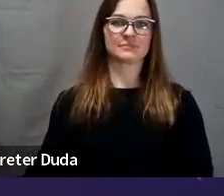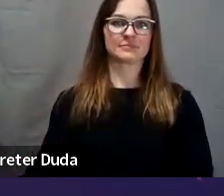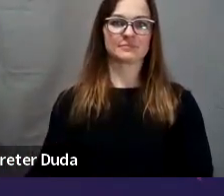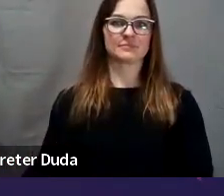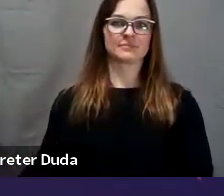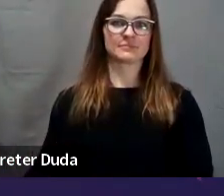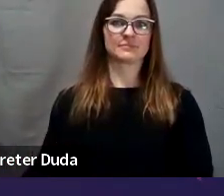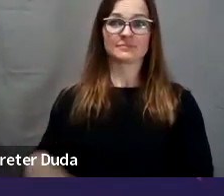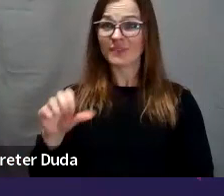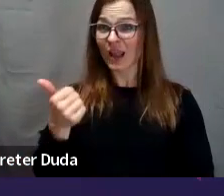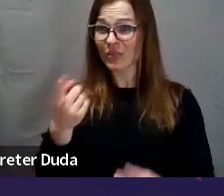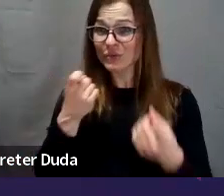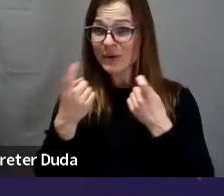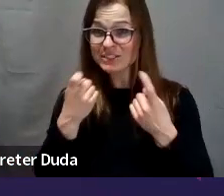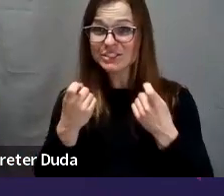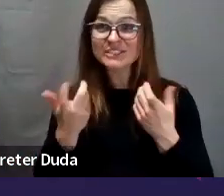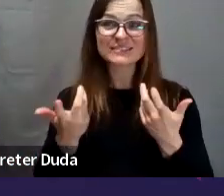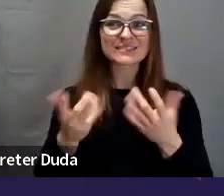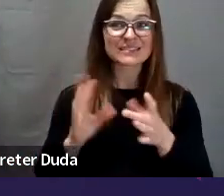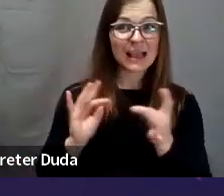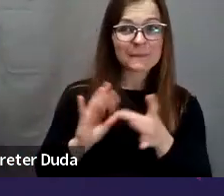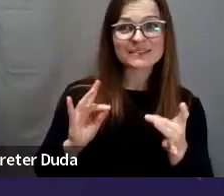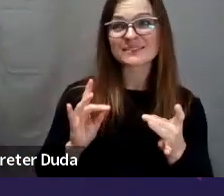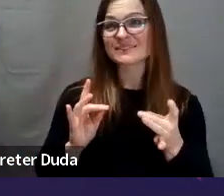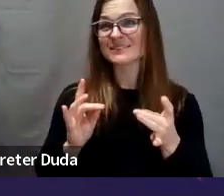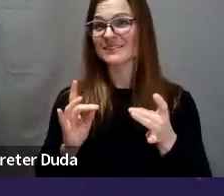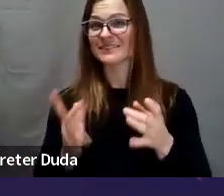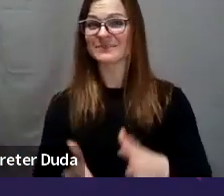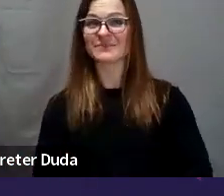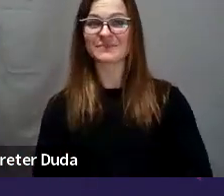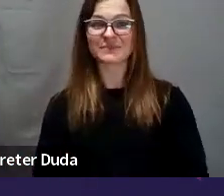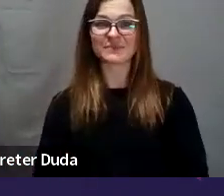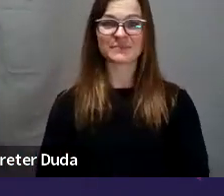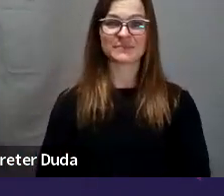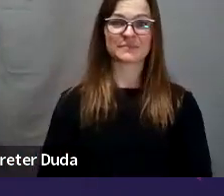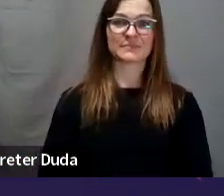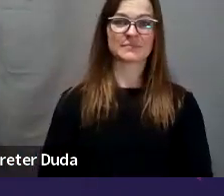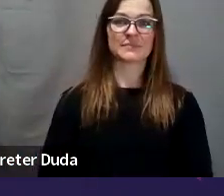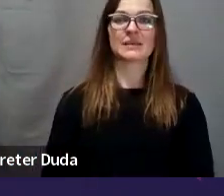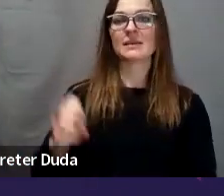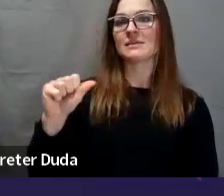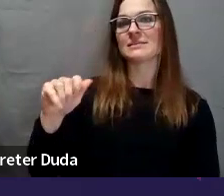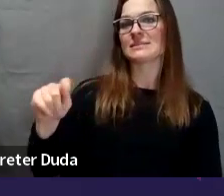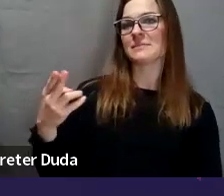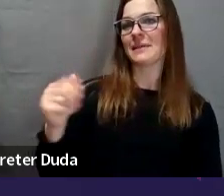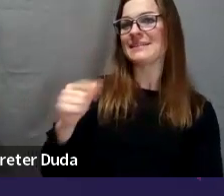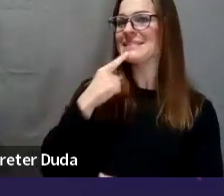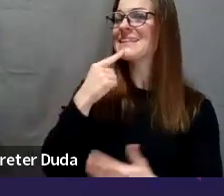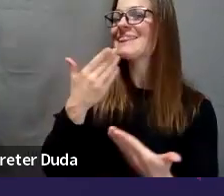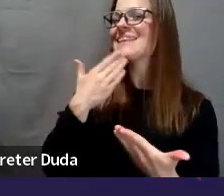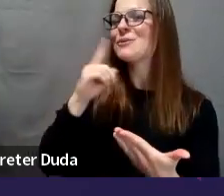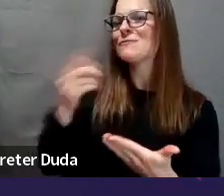Any other questions or comments before we end today? And Samantha says, thank you for having me.